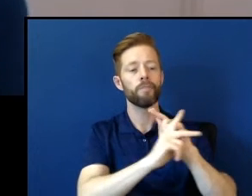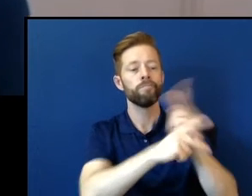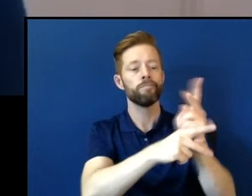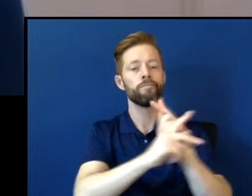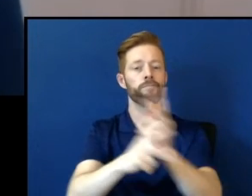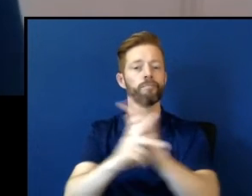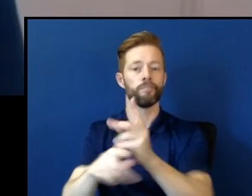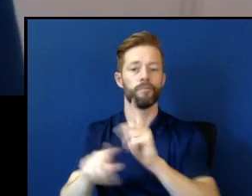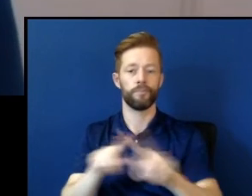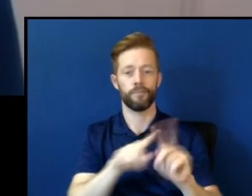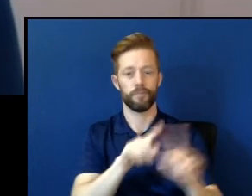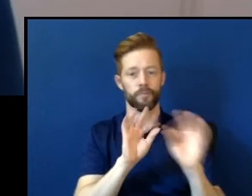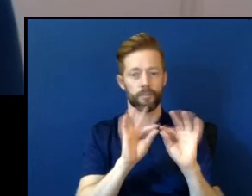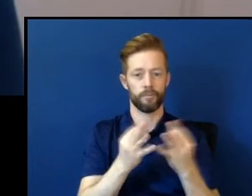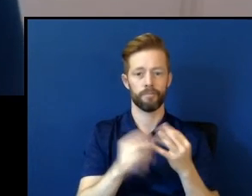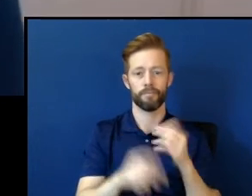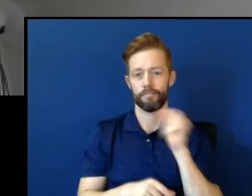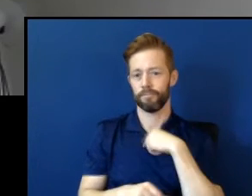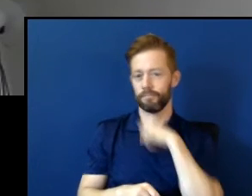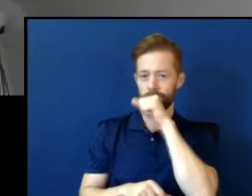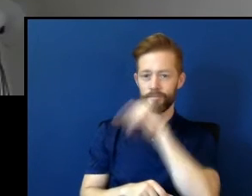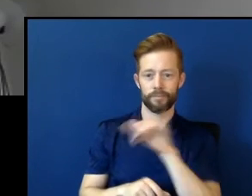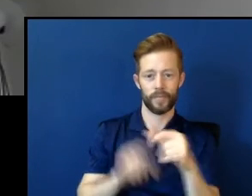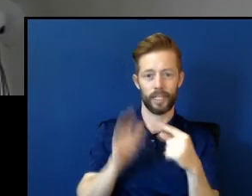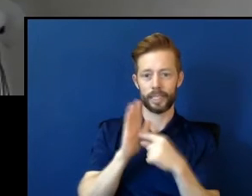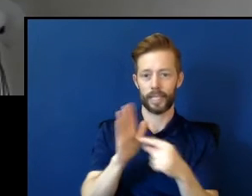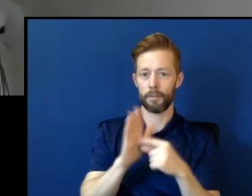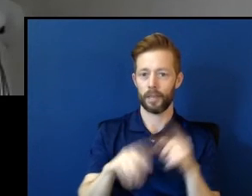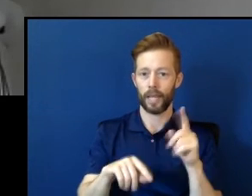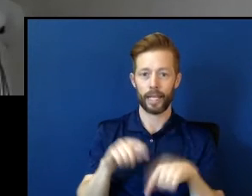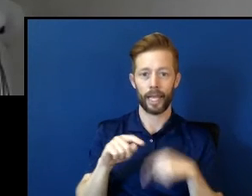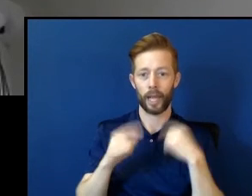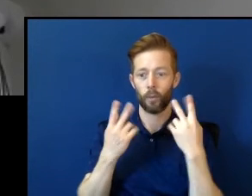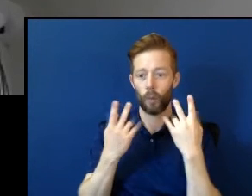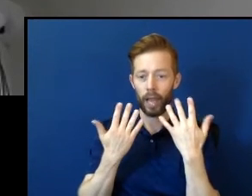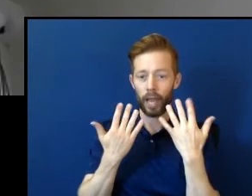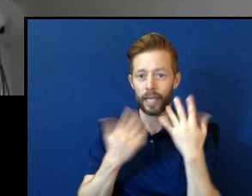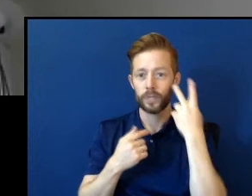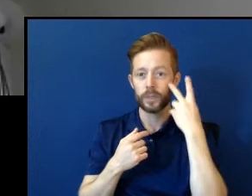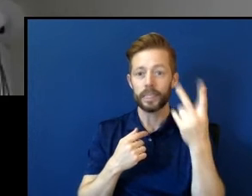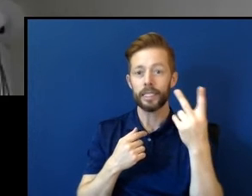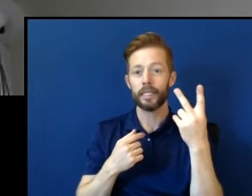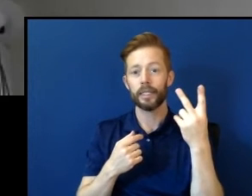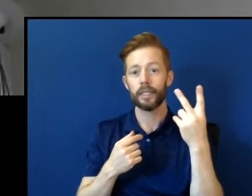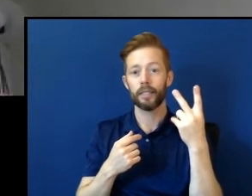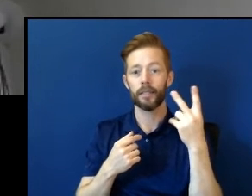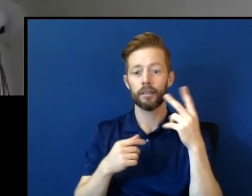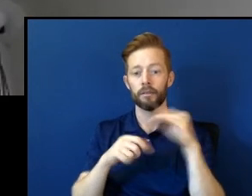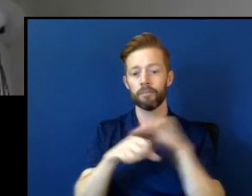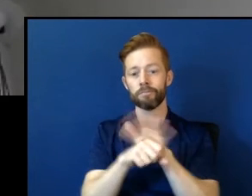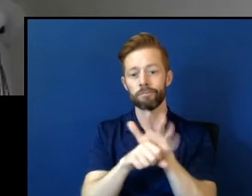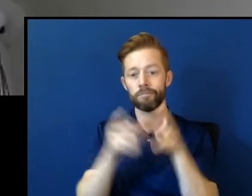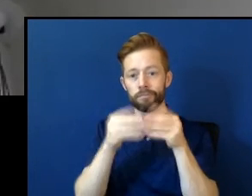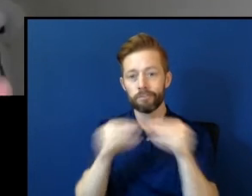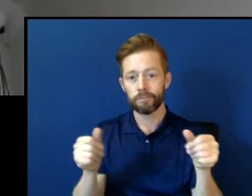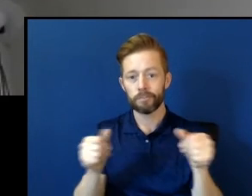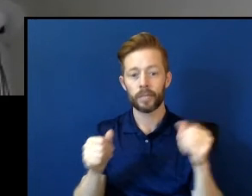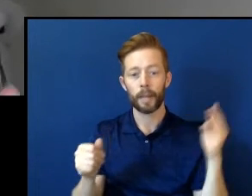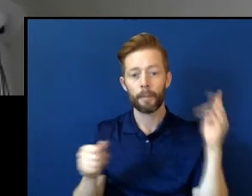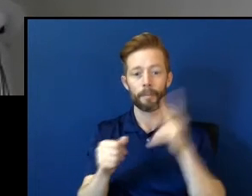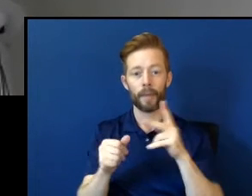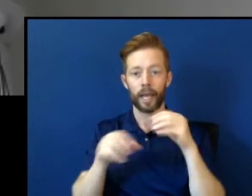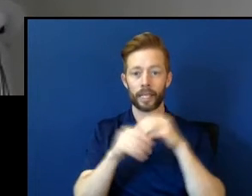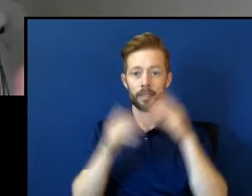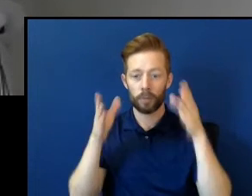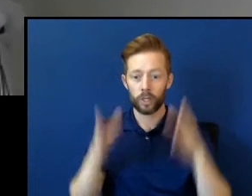robot to different families. Yeah, I love the example. Yeah, I can't wait to see like when the time is